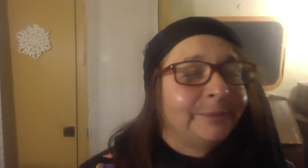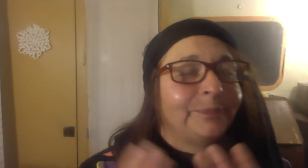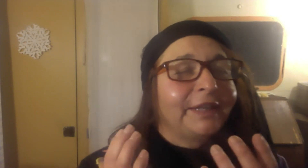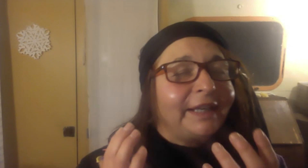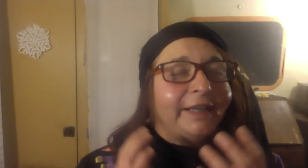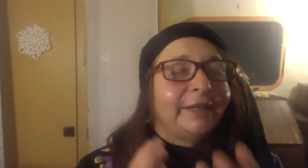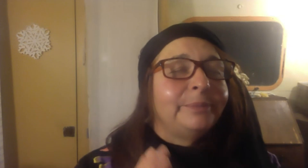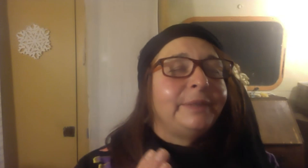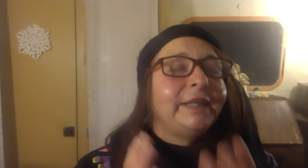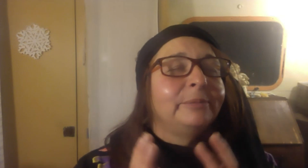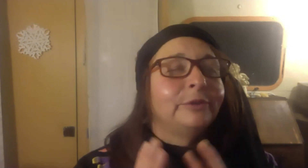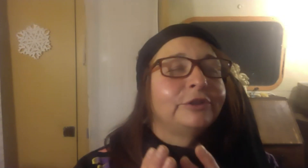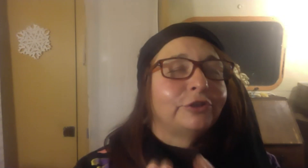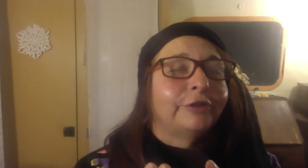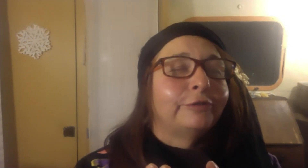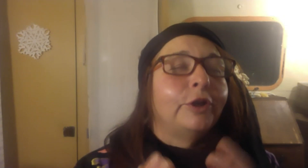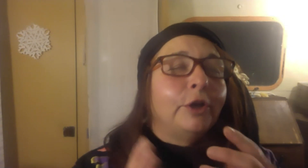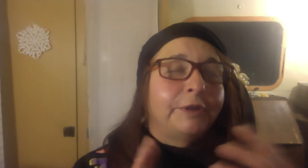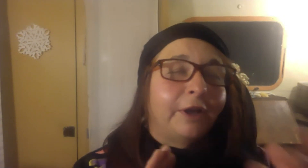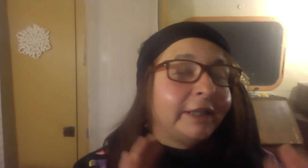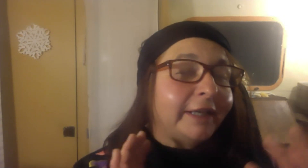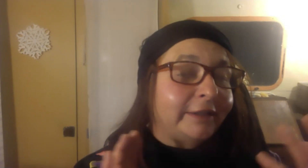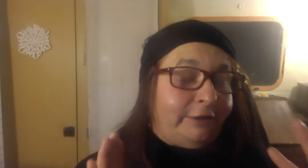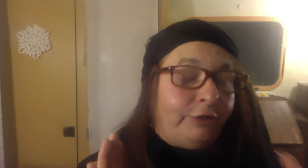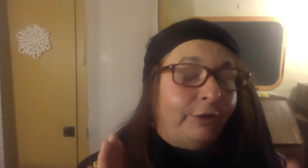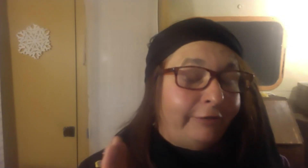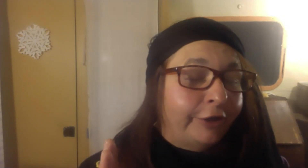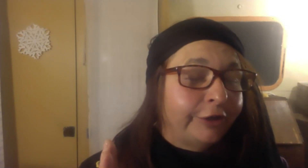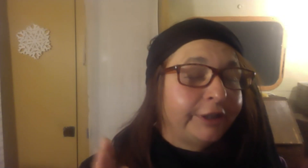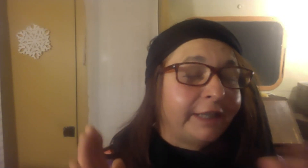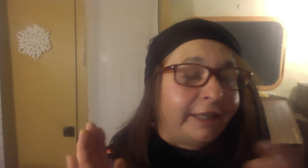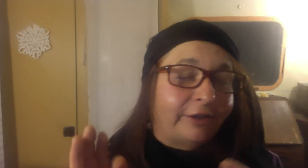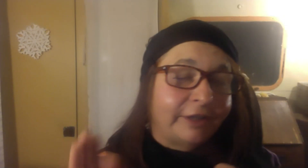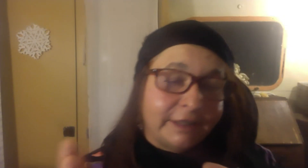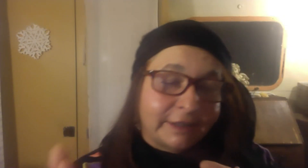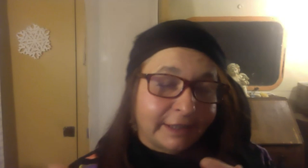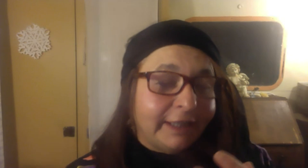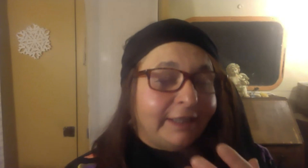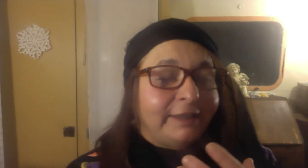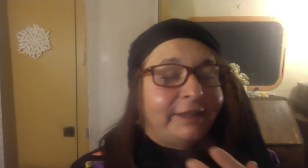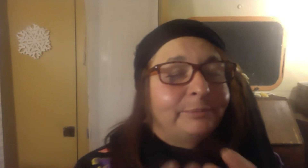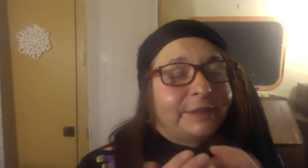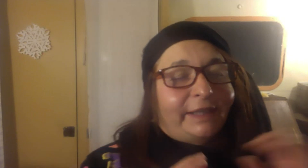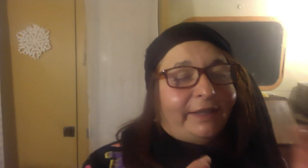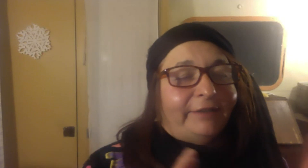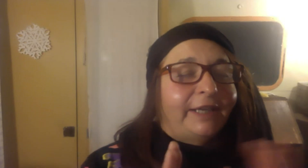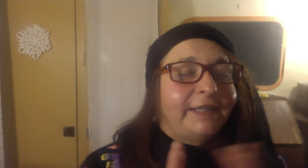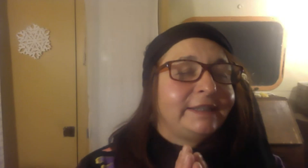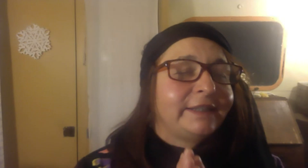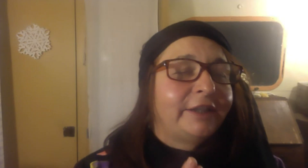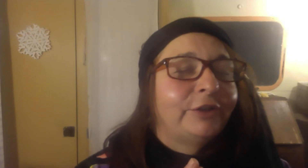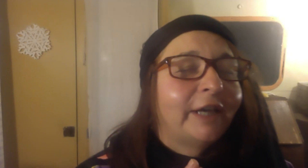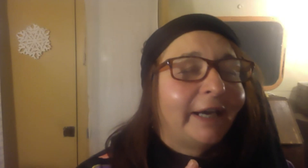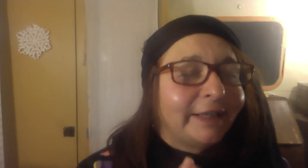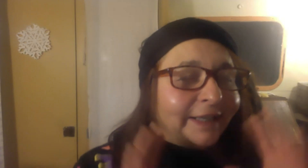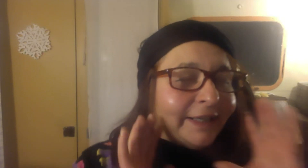be most joyful with all that you have heard and all these tips and advices